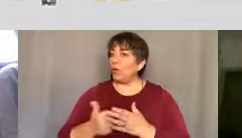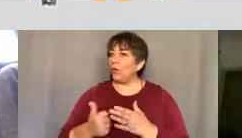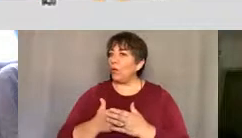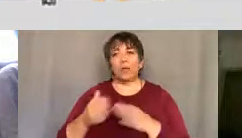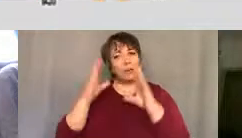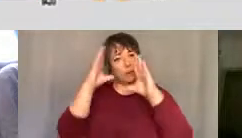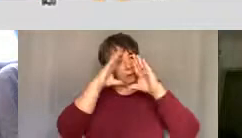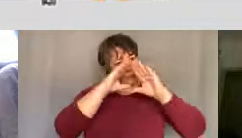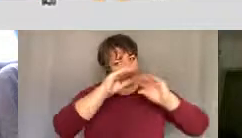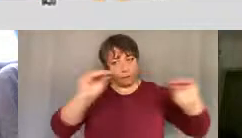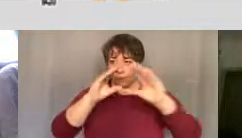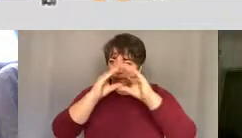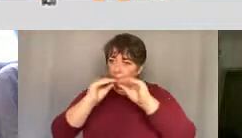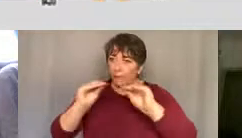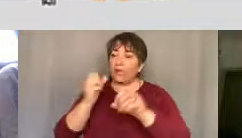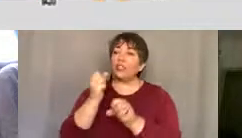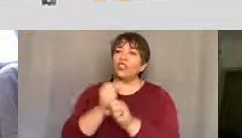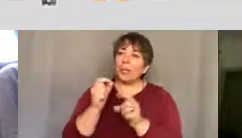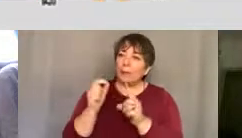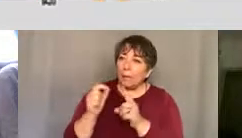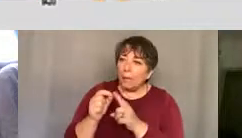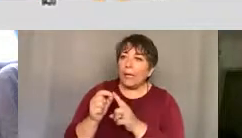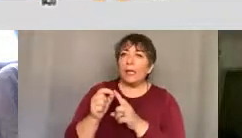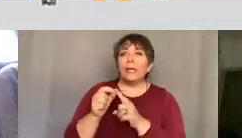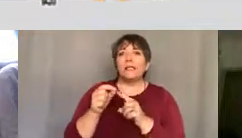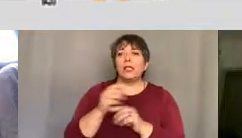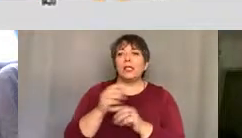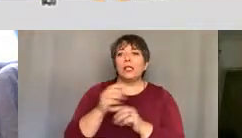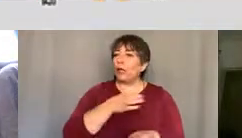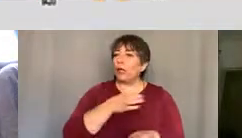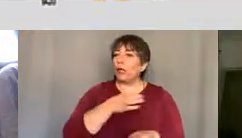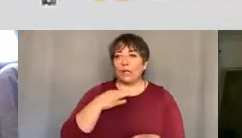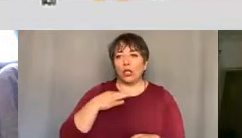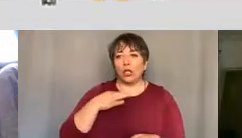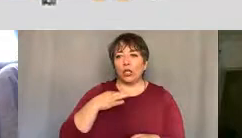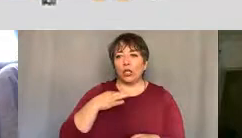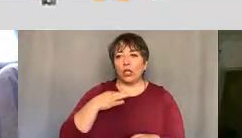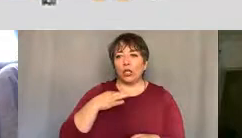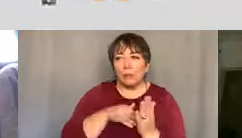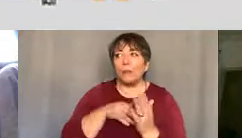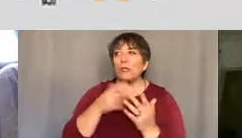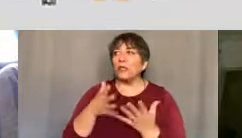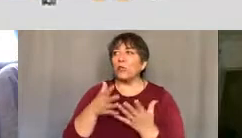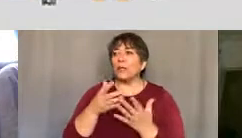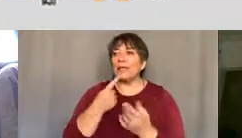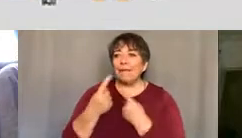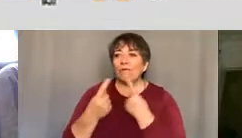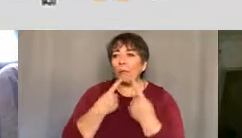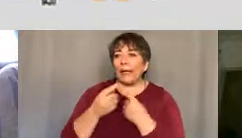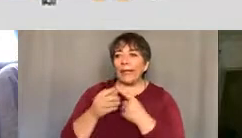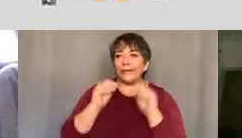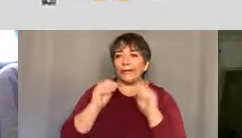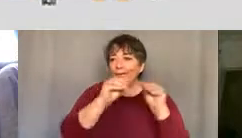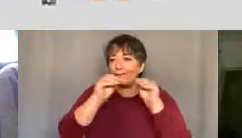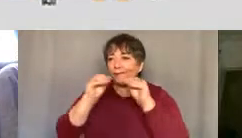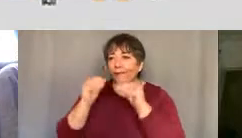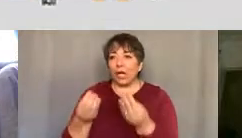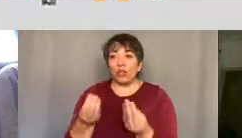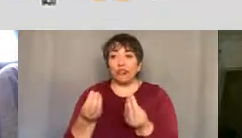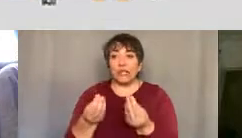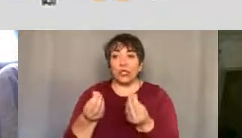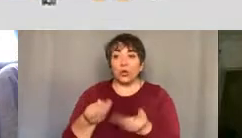as GPs. We do updates, we do networking things, we produce a lot of resources. We